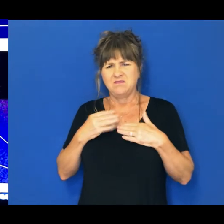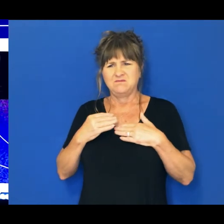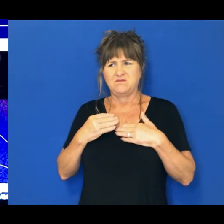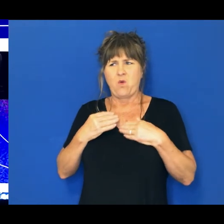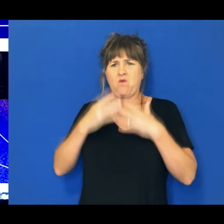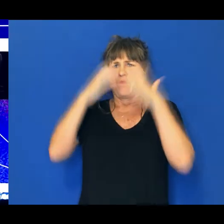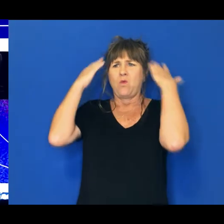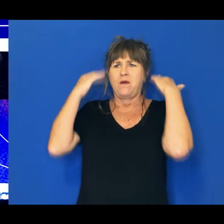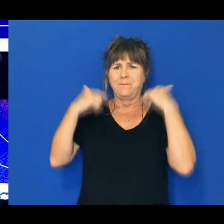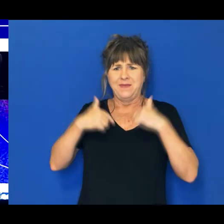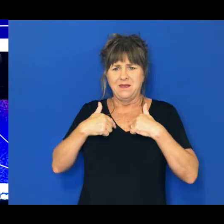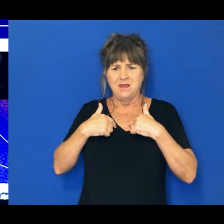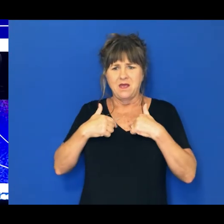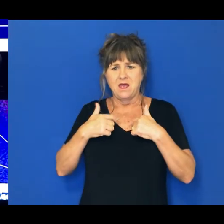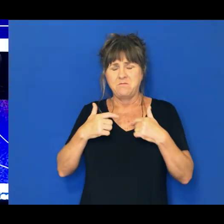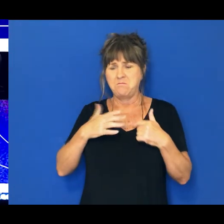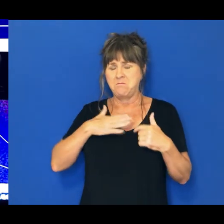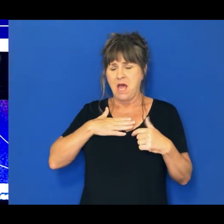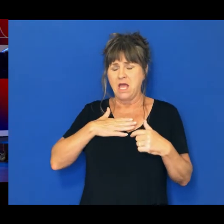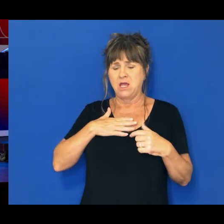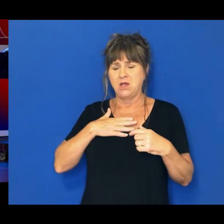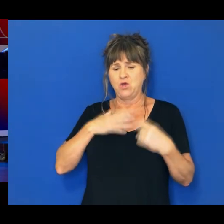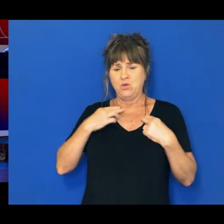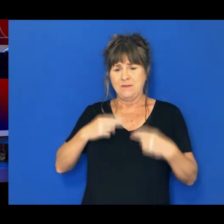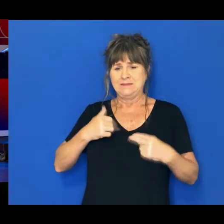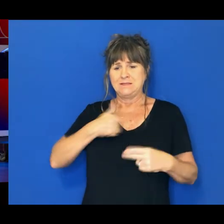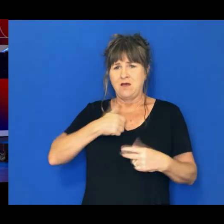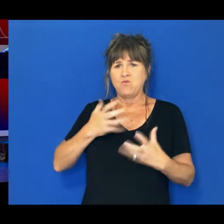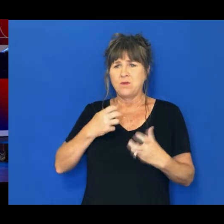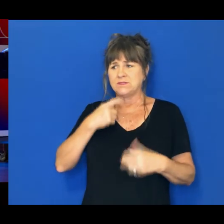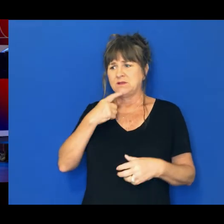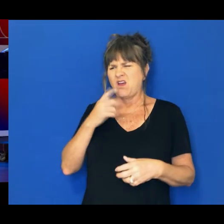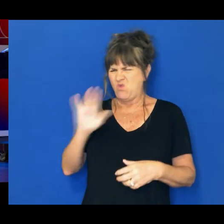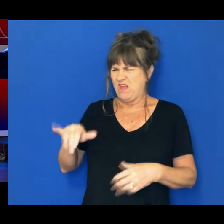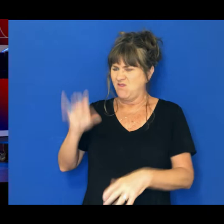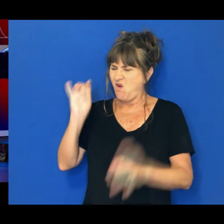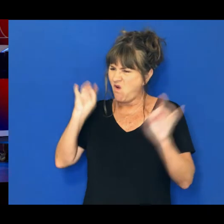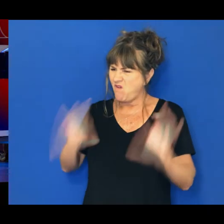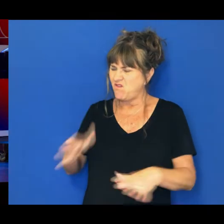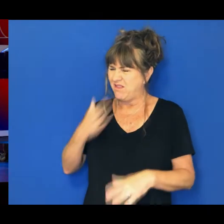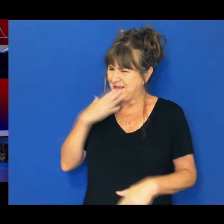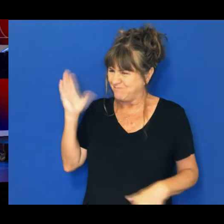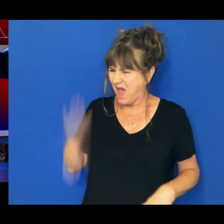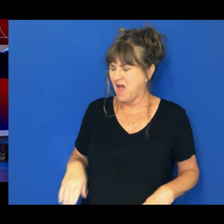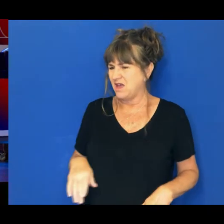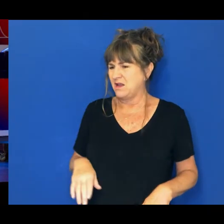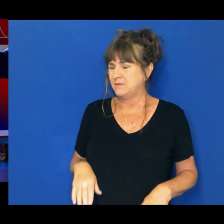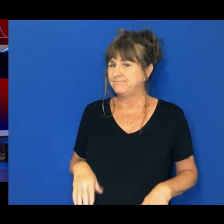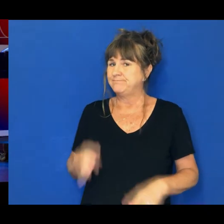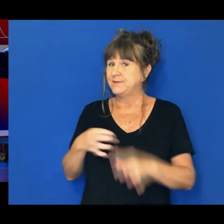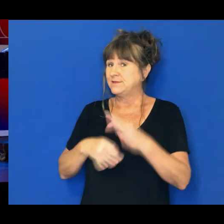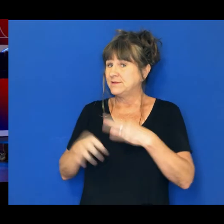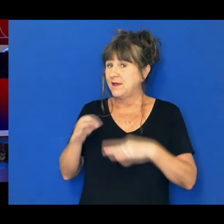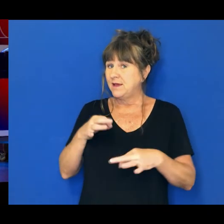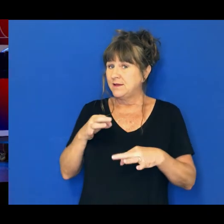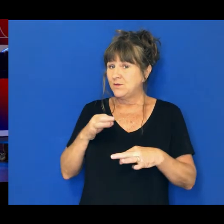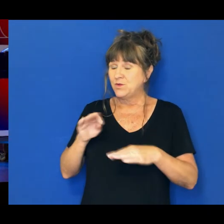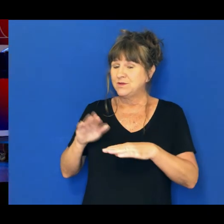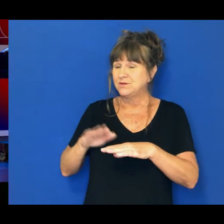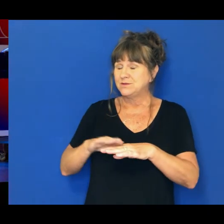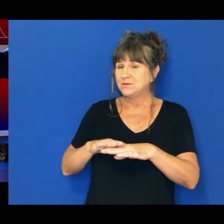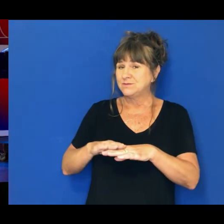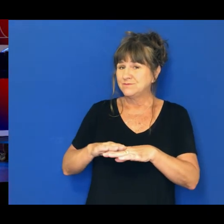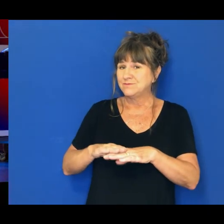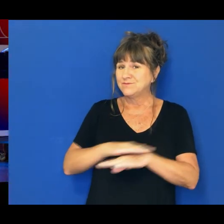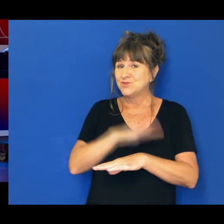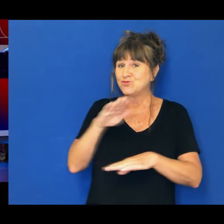natural, man, this is terrible. This is bad. This is really bad. But in the